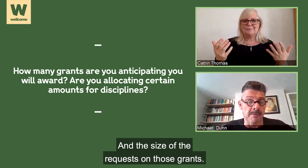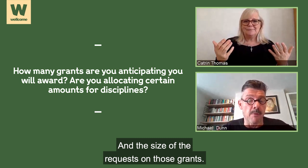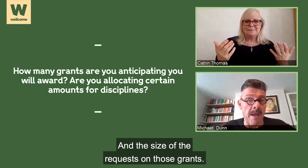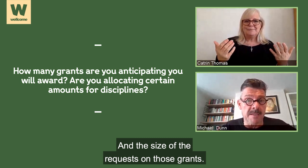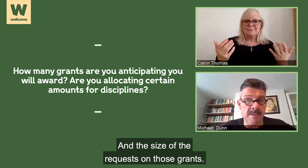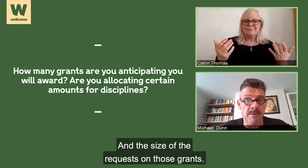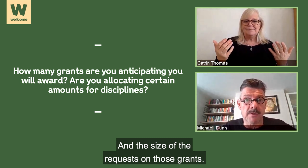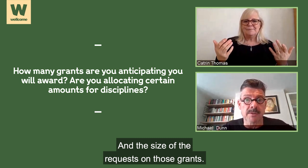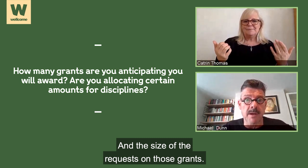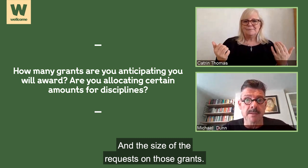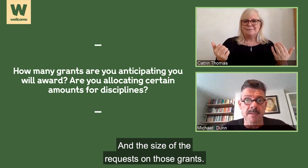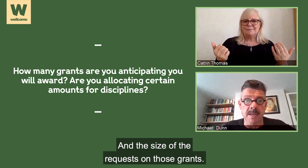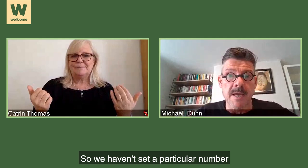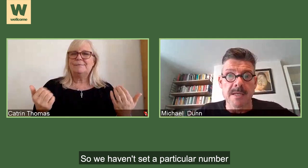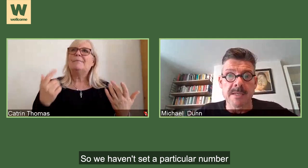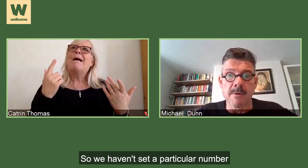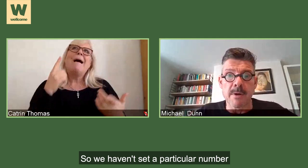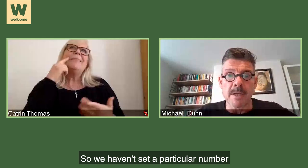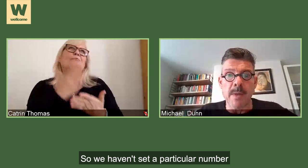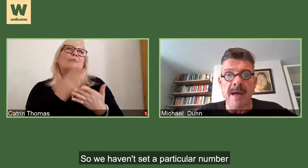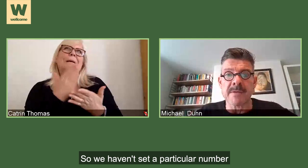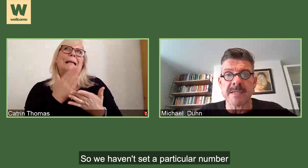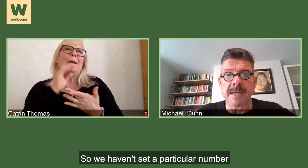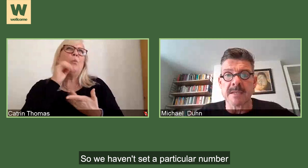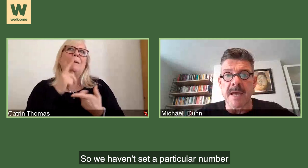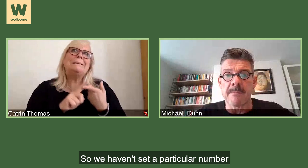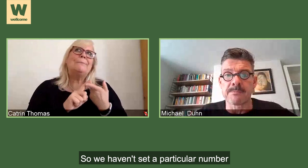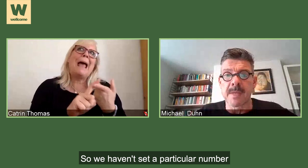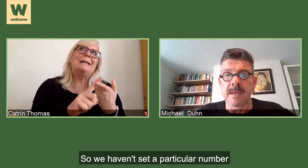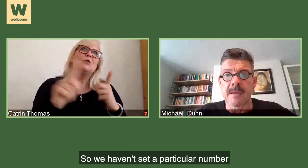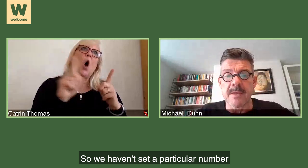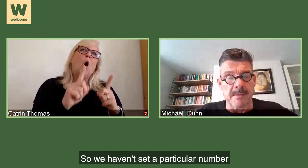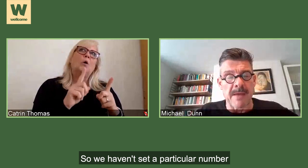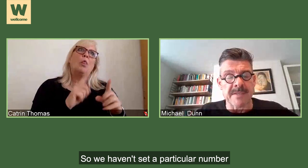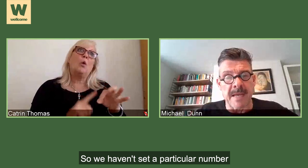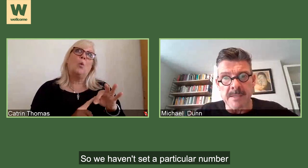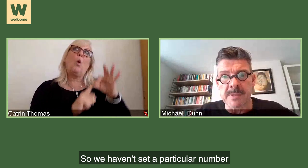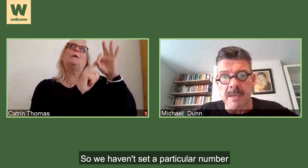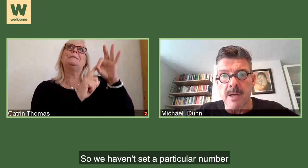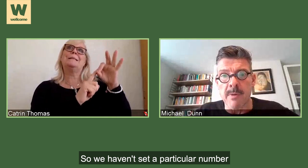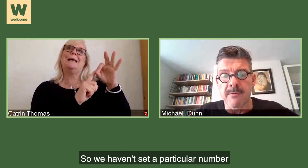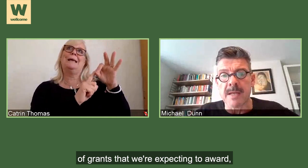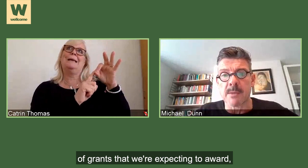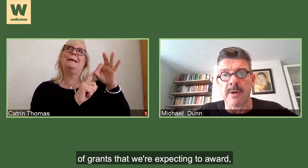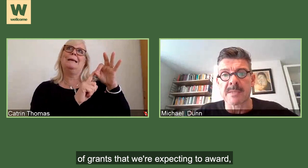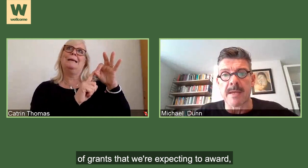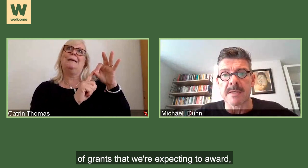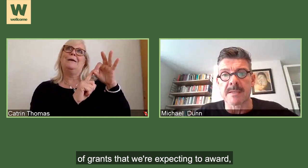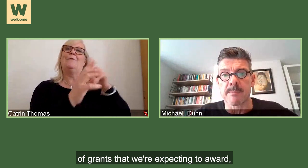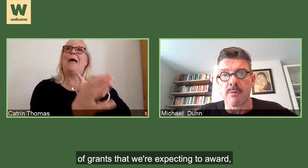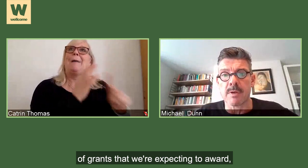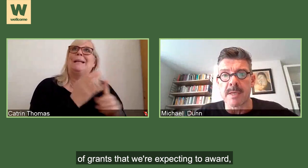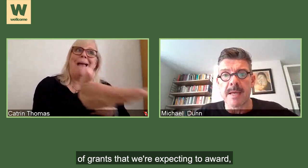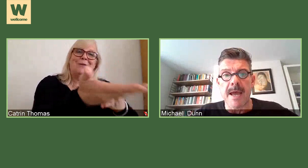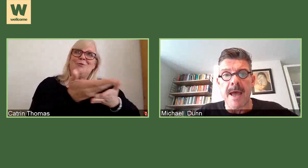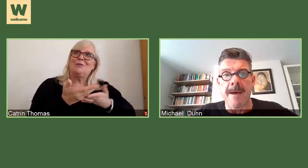requests on those grants. So, you know, we haven't set a particular number of grants that we're expecting